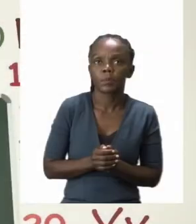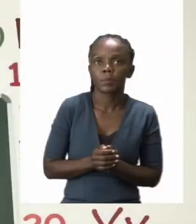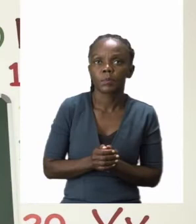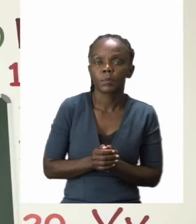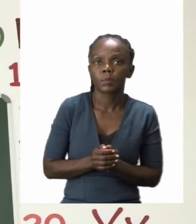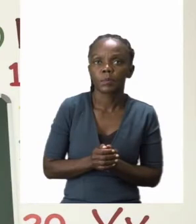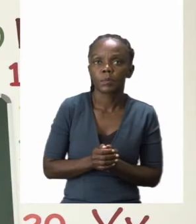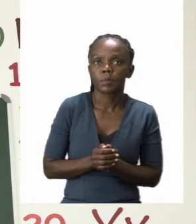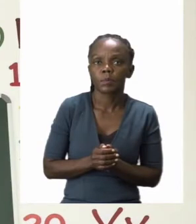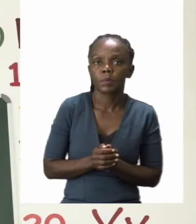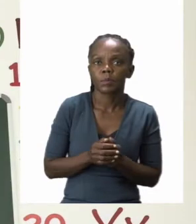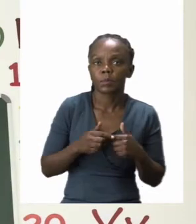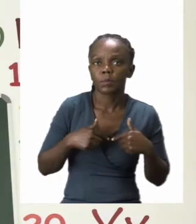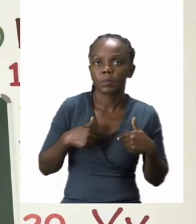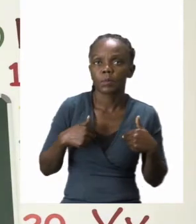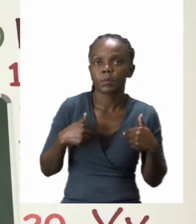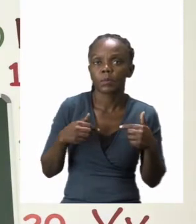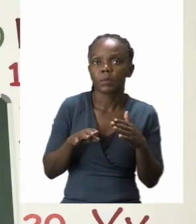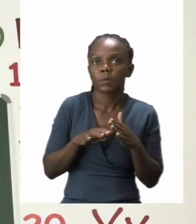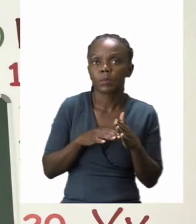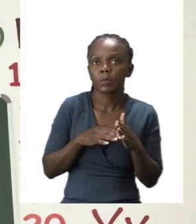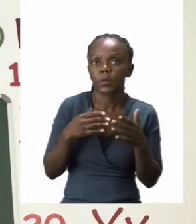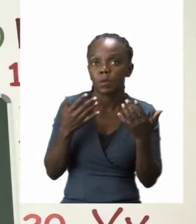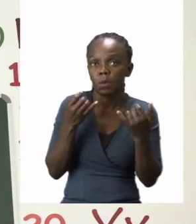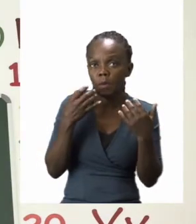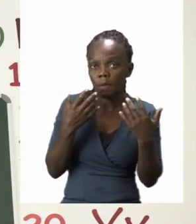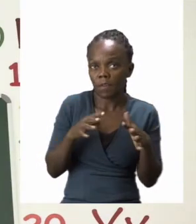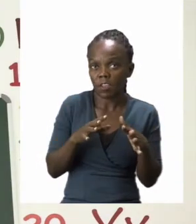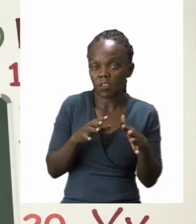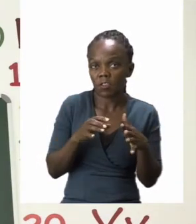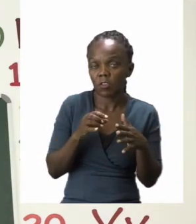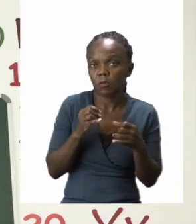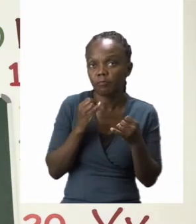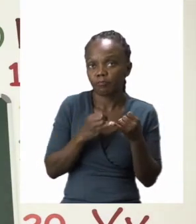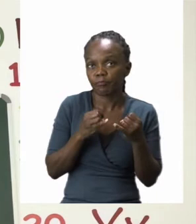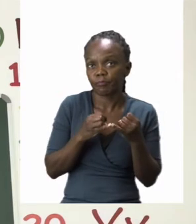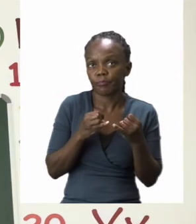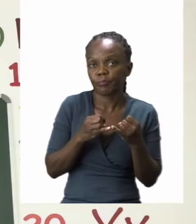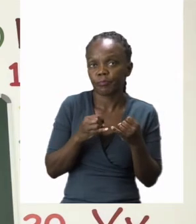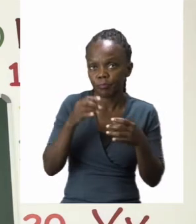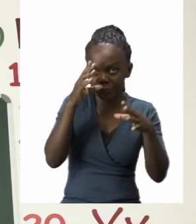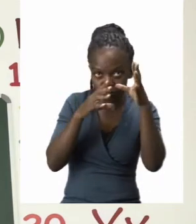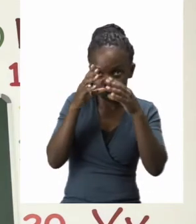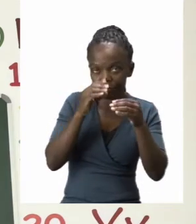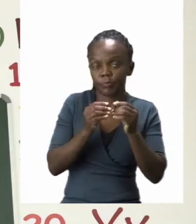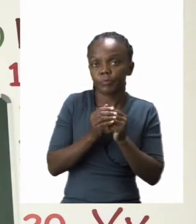We have now come to the end of our lesson, grade 1, and I had so much fun with you. I hope you had so much fun